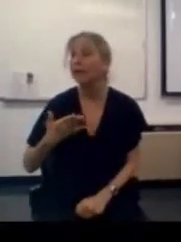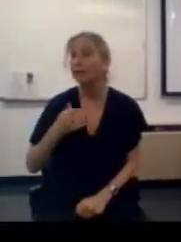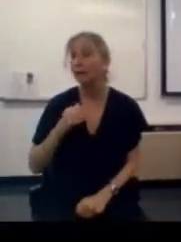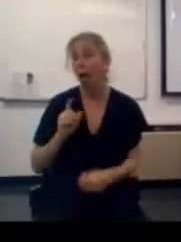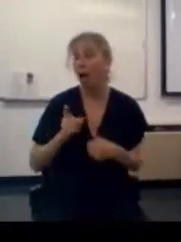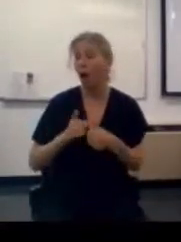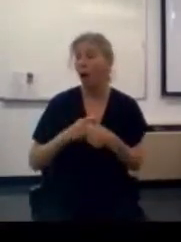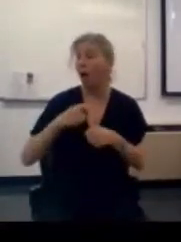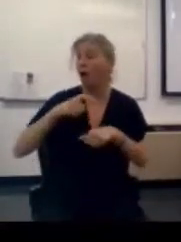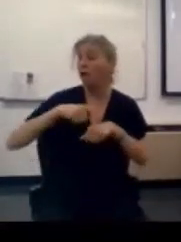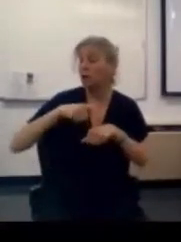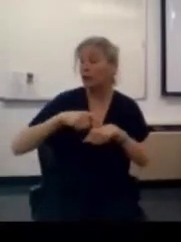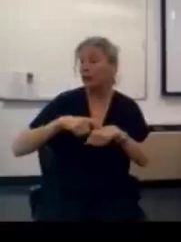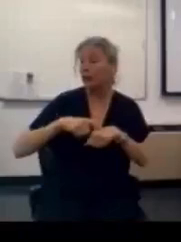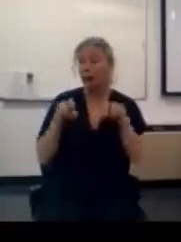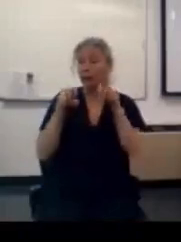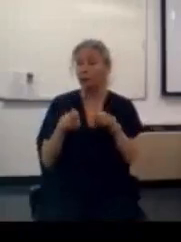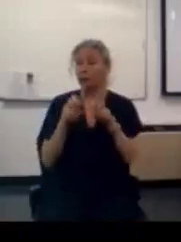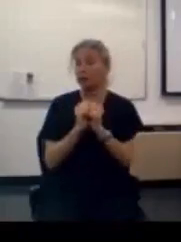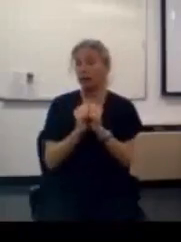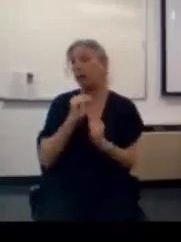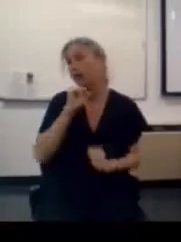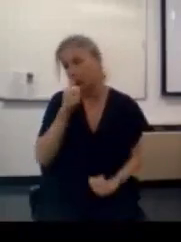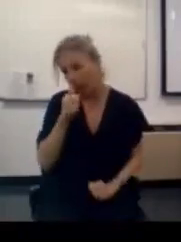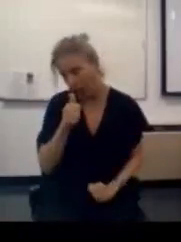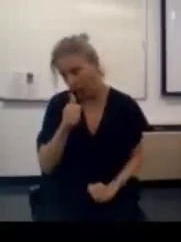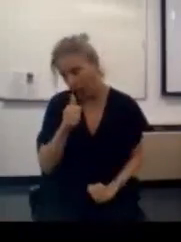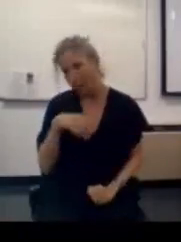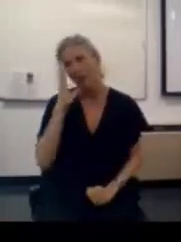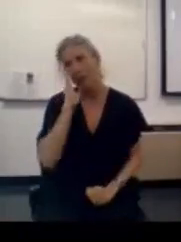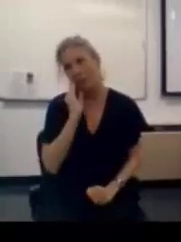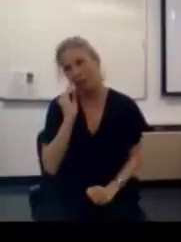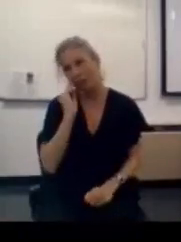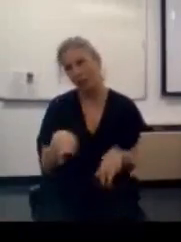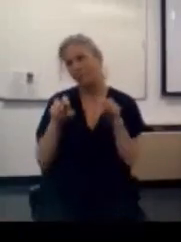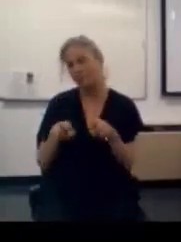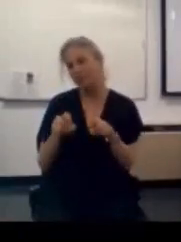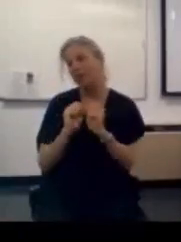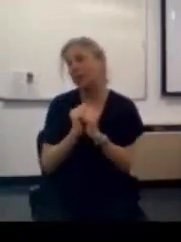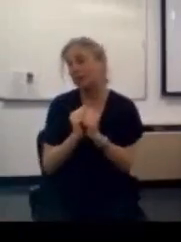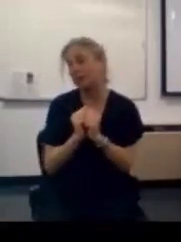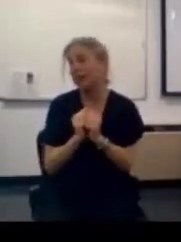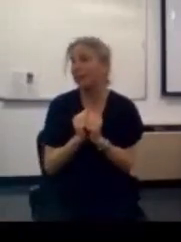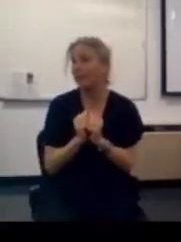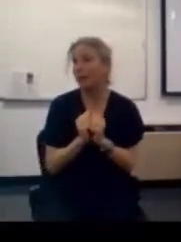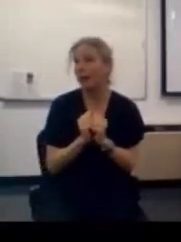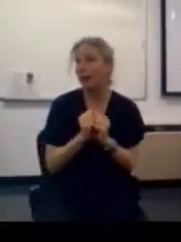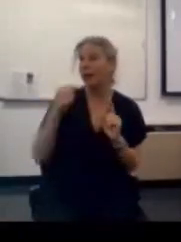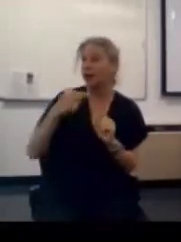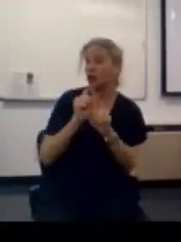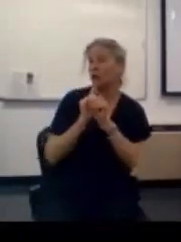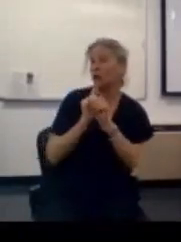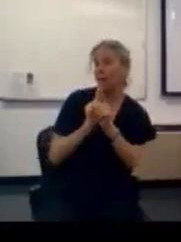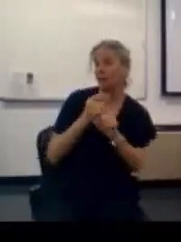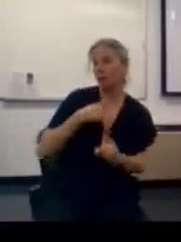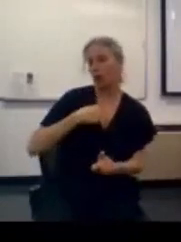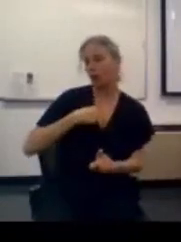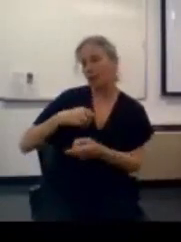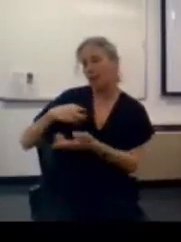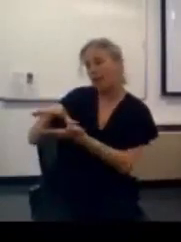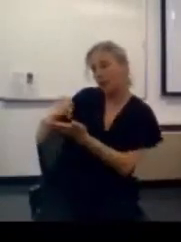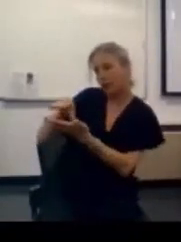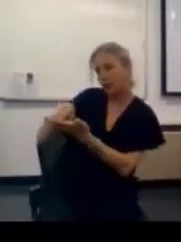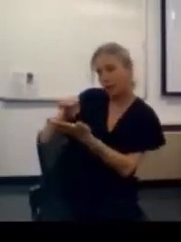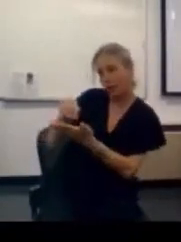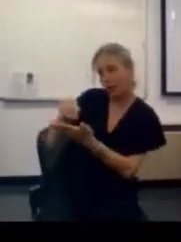I have to admit to all of you, this is not the first time Clarissa and I have been on stage together. I had the privilege of being mentored by